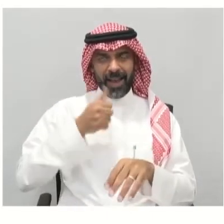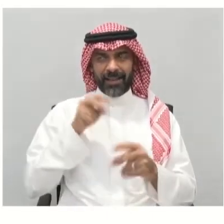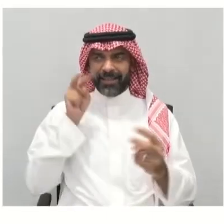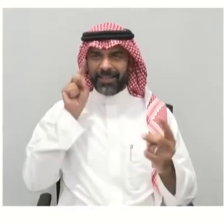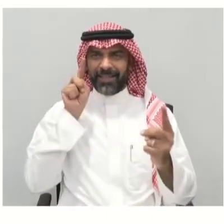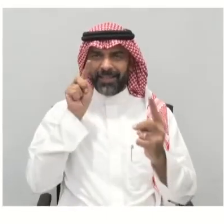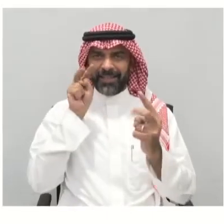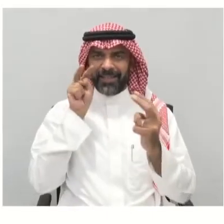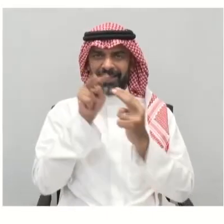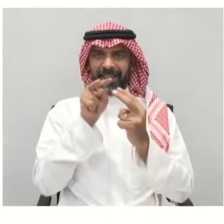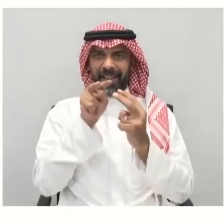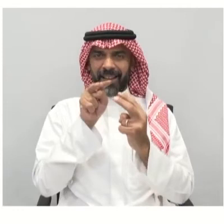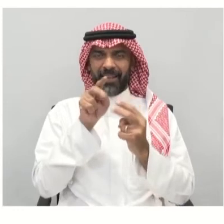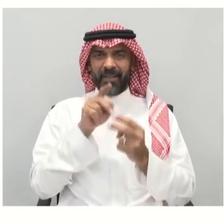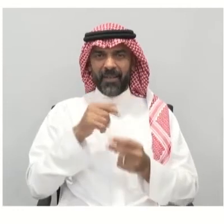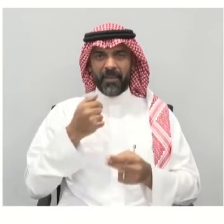my